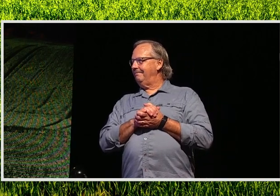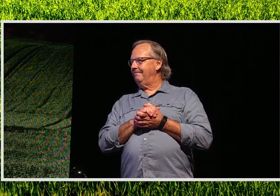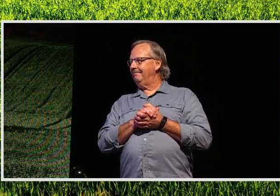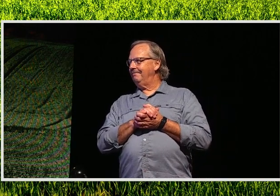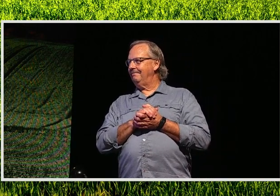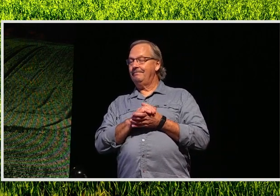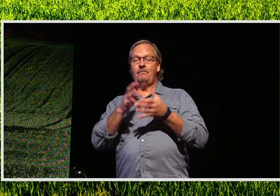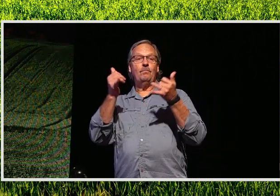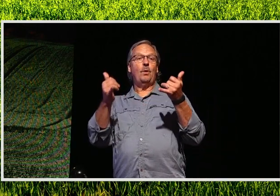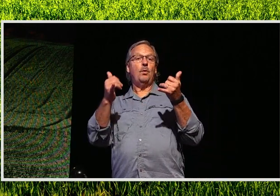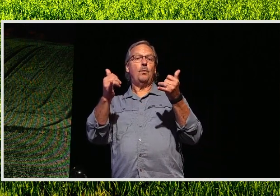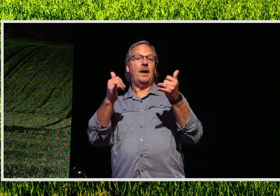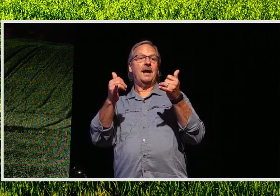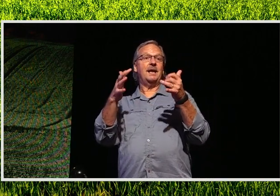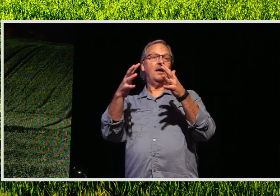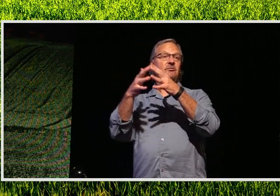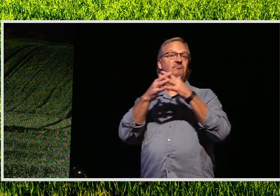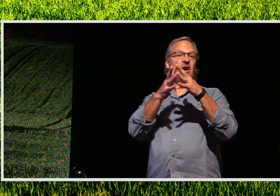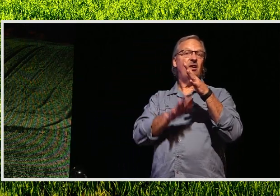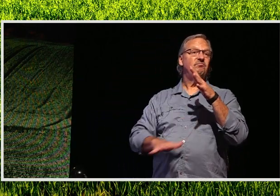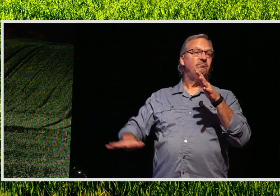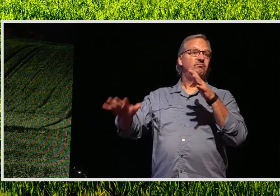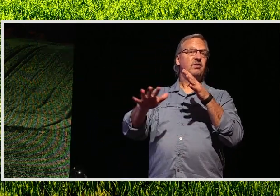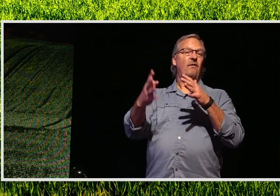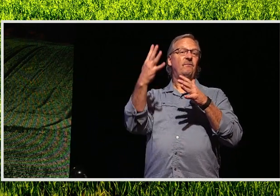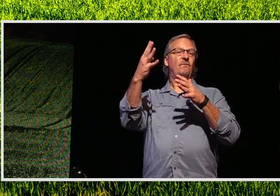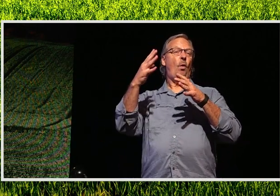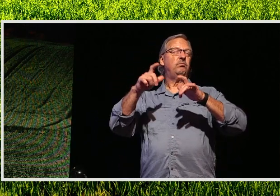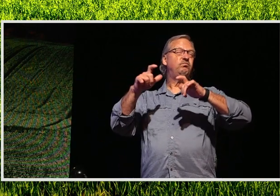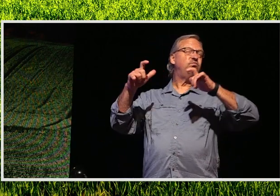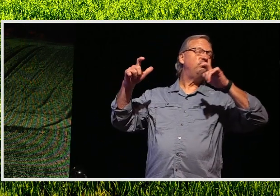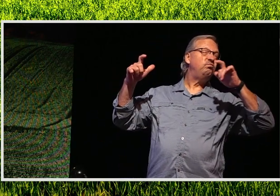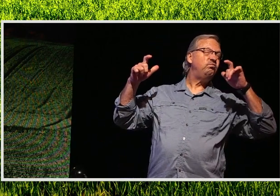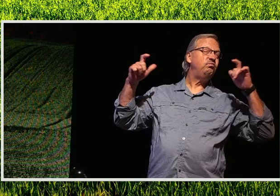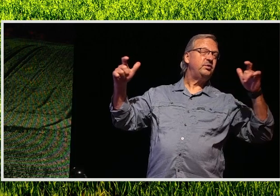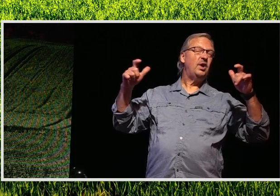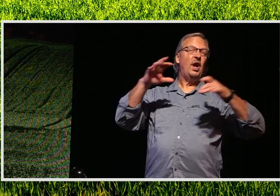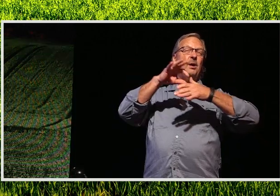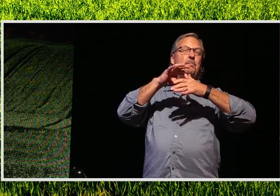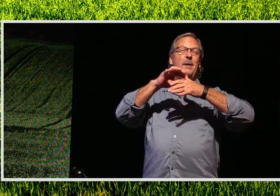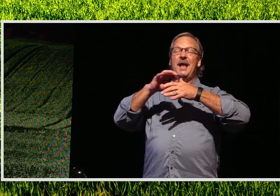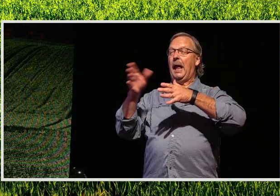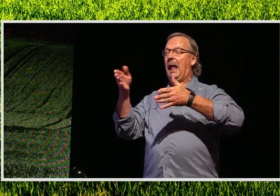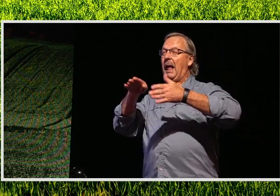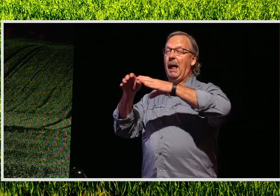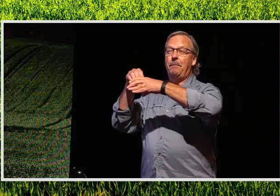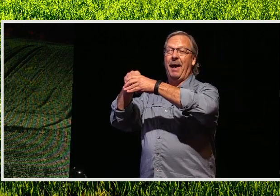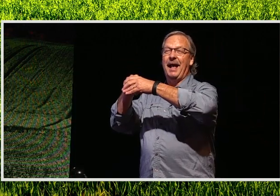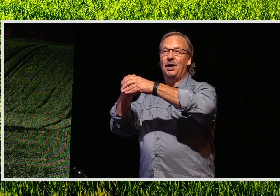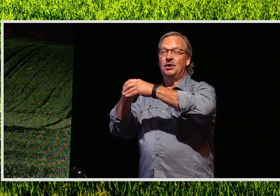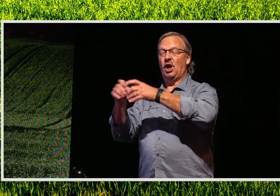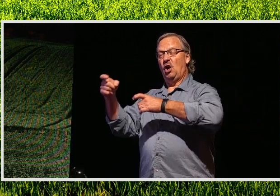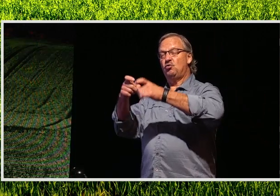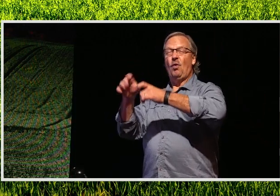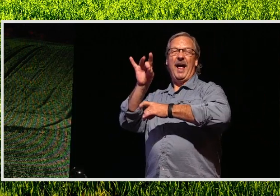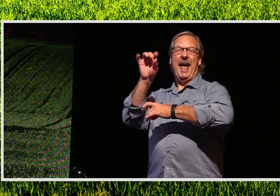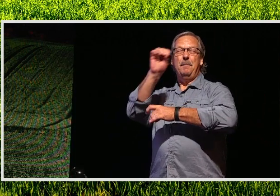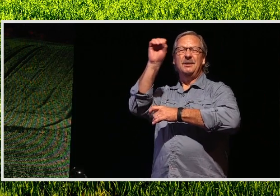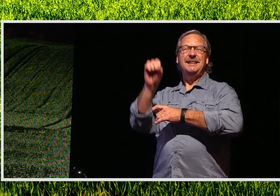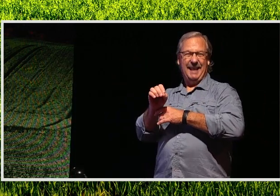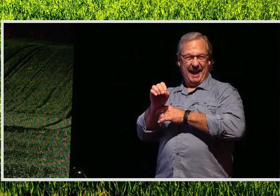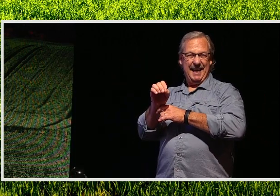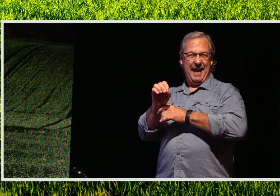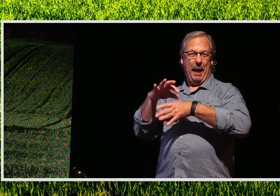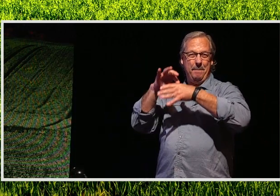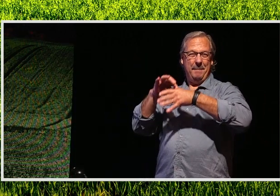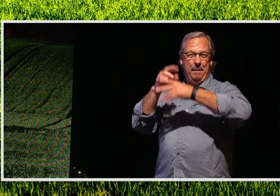Right now in the United States, 4 major meat packers control 80% of US beef production, and farmers receive